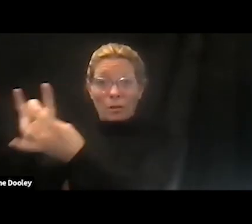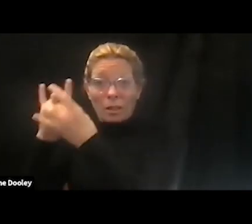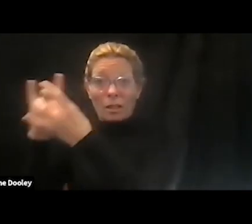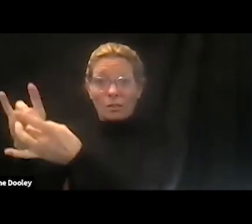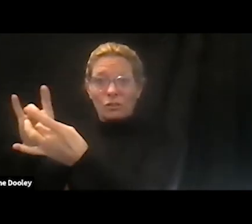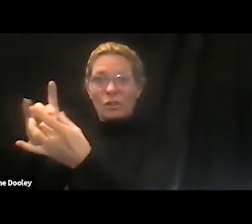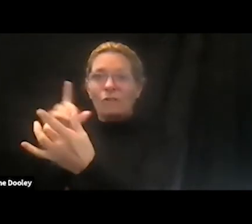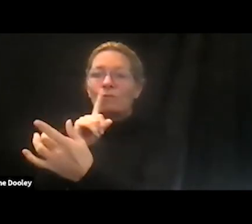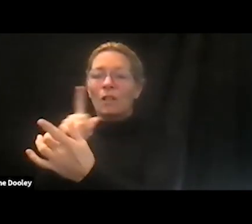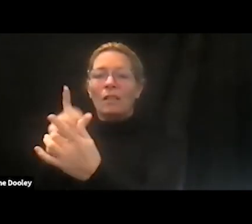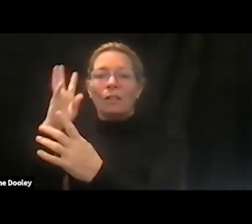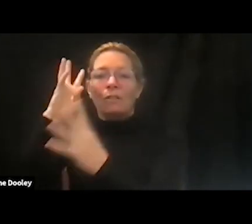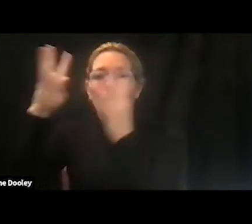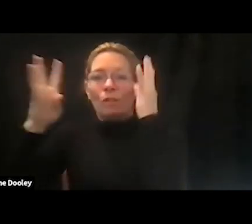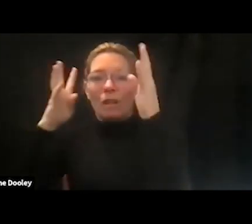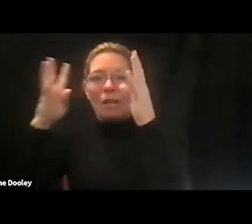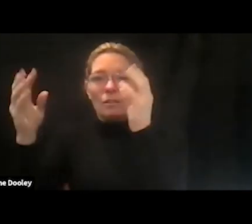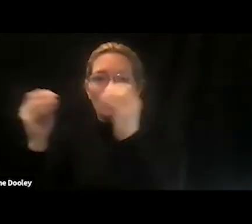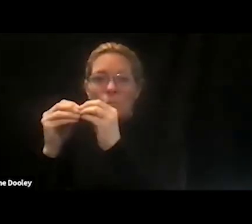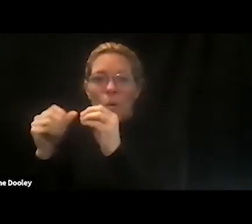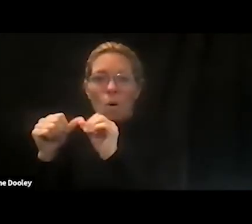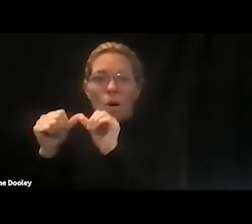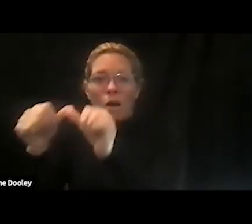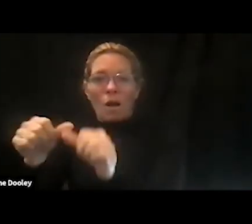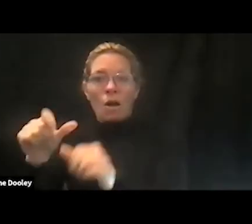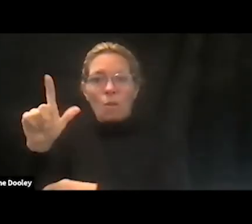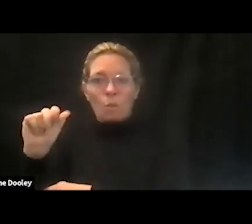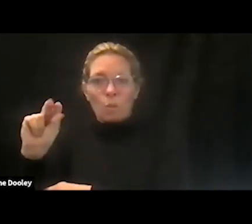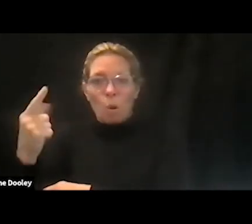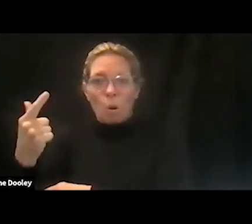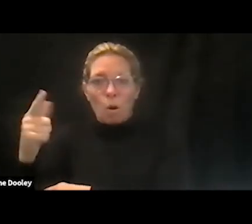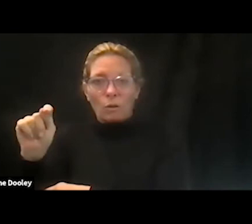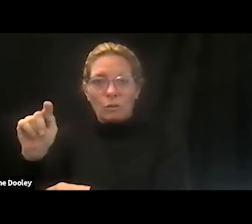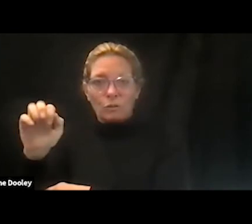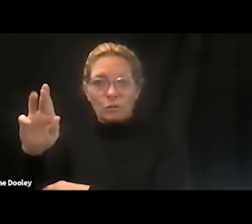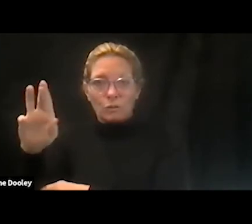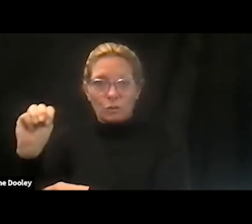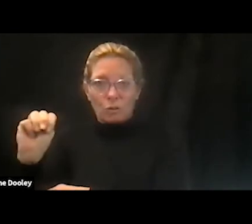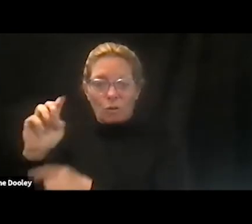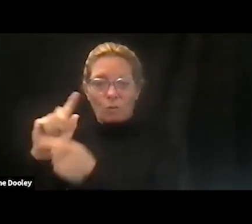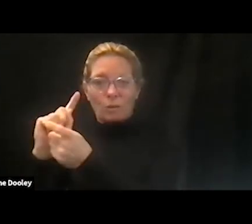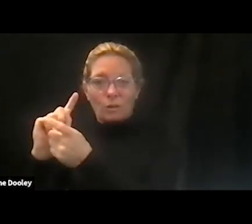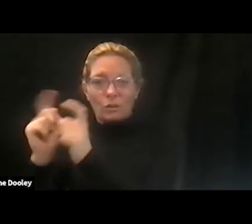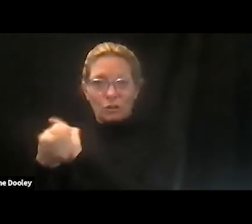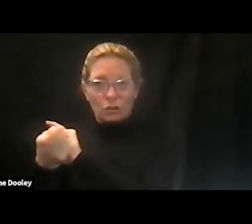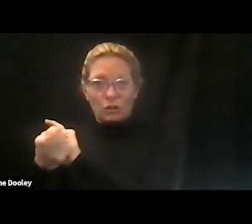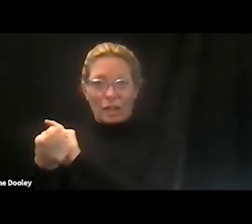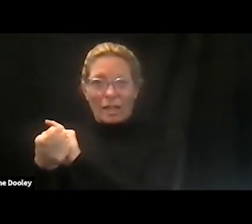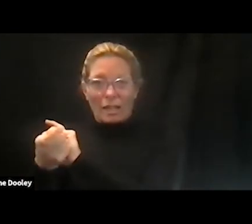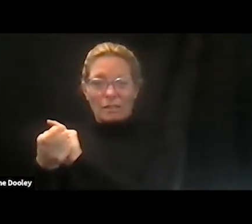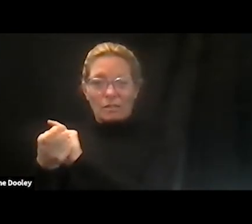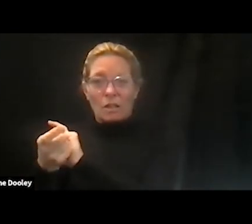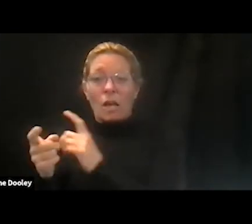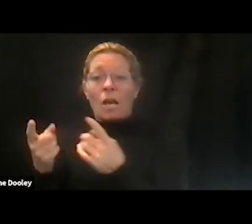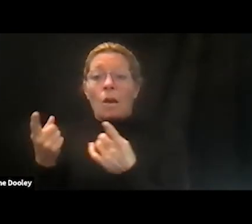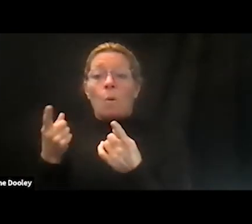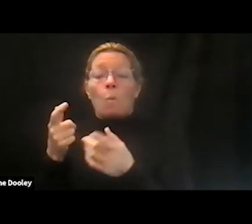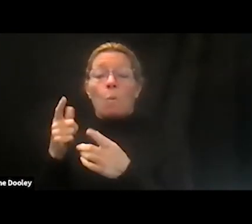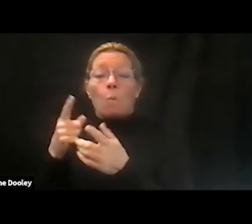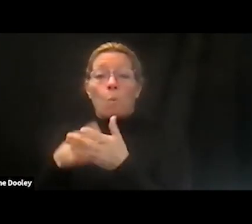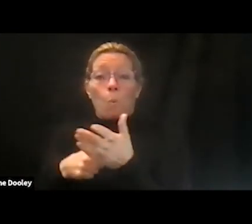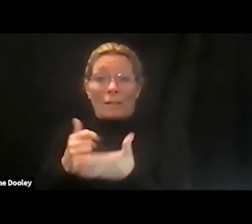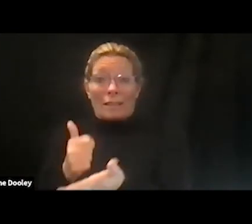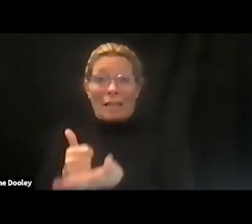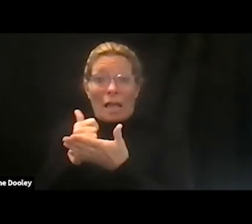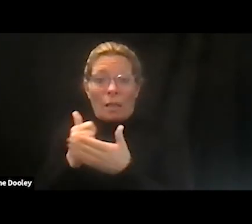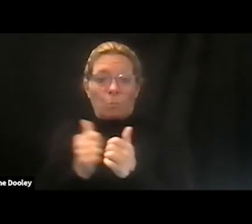long-term change. And I think something that also helps with that feeling that can emerge is recognizing that none of